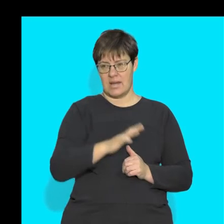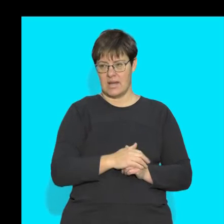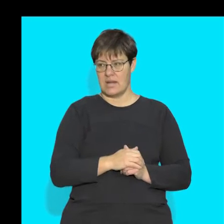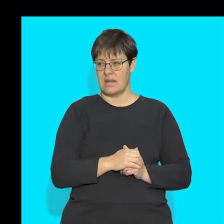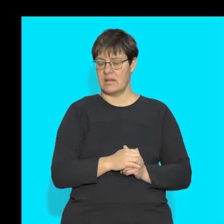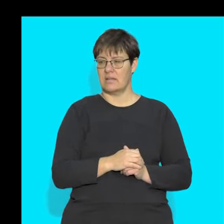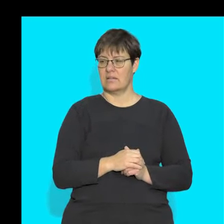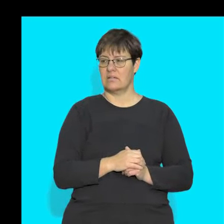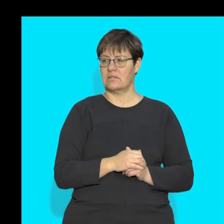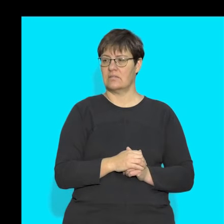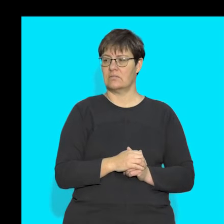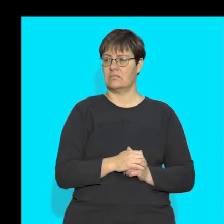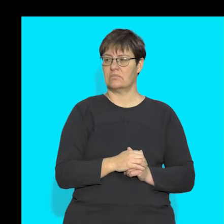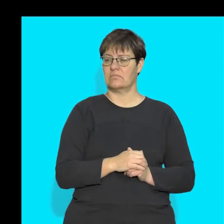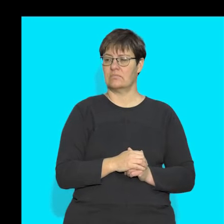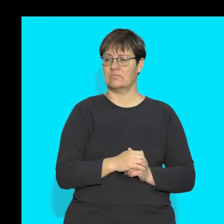2,49